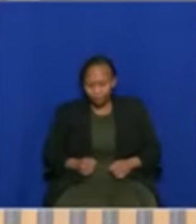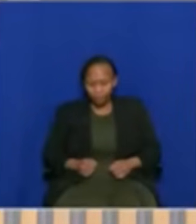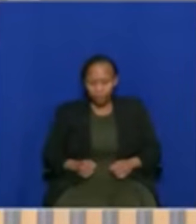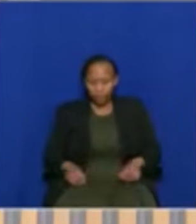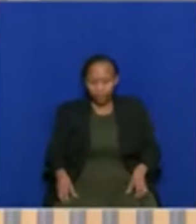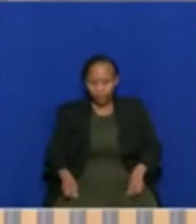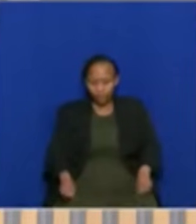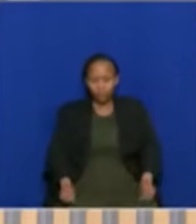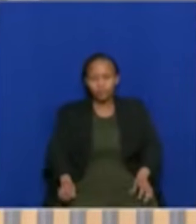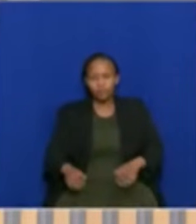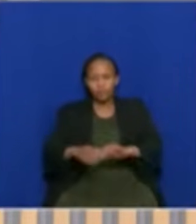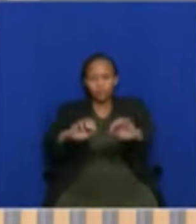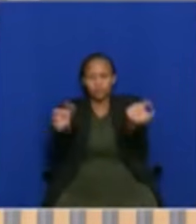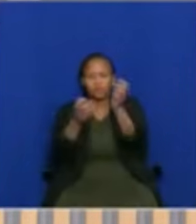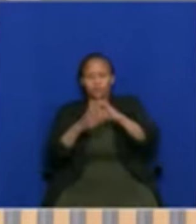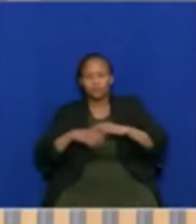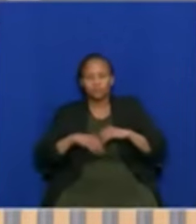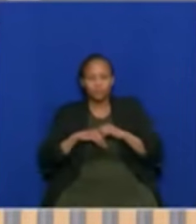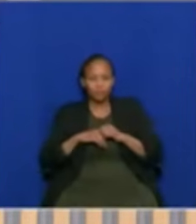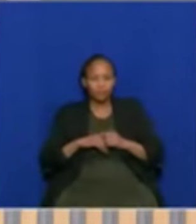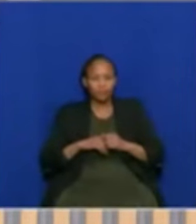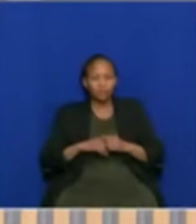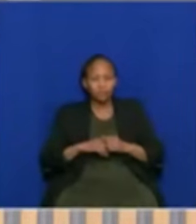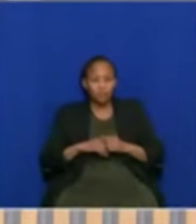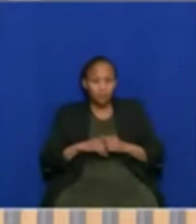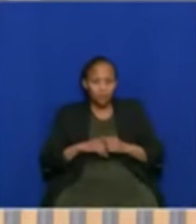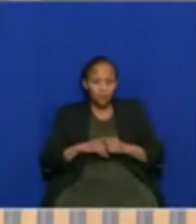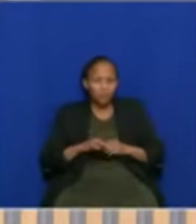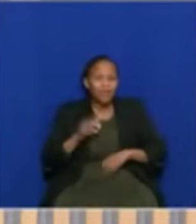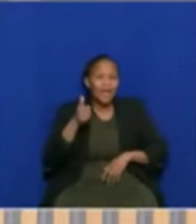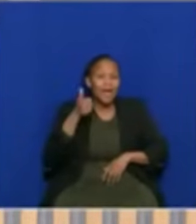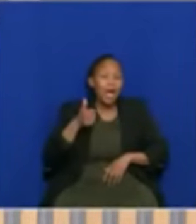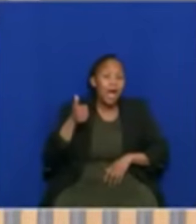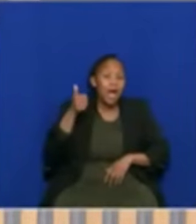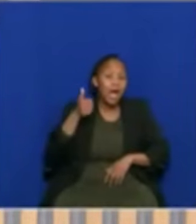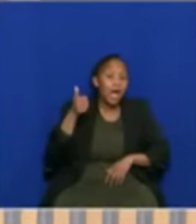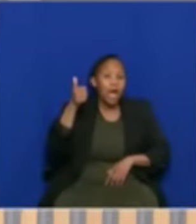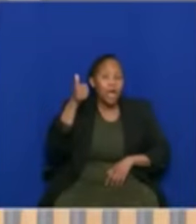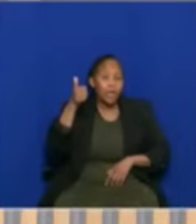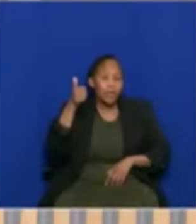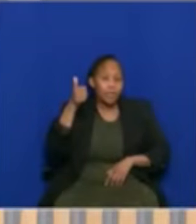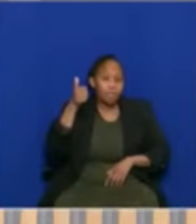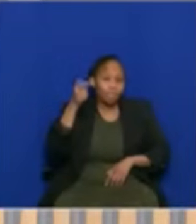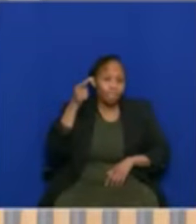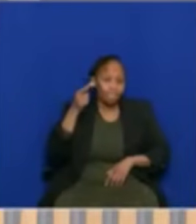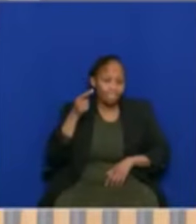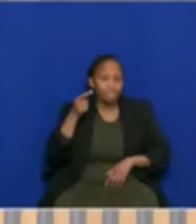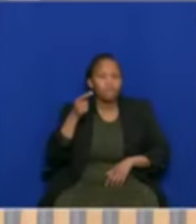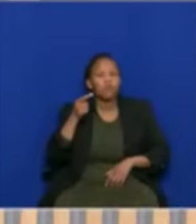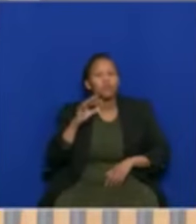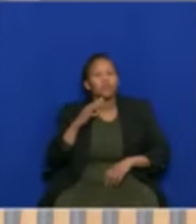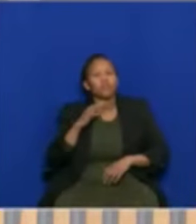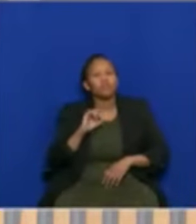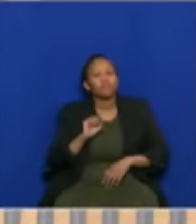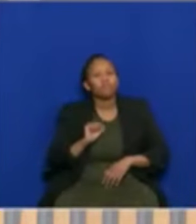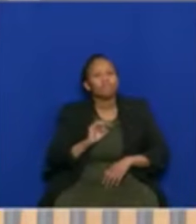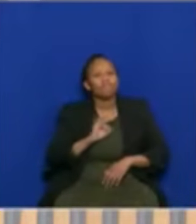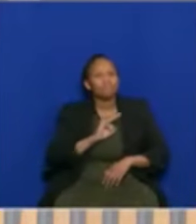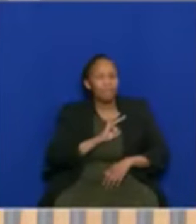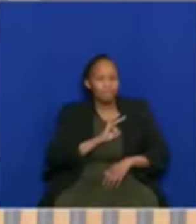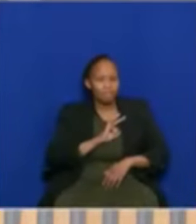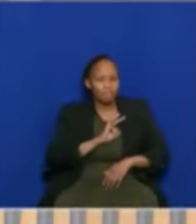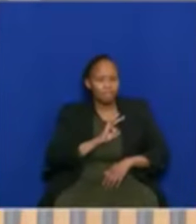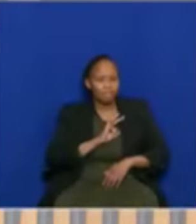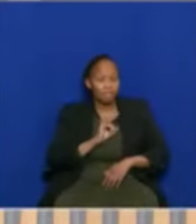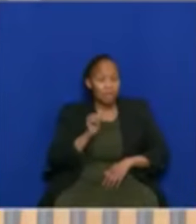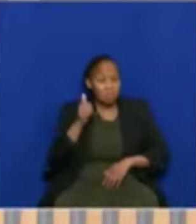It says that high-ranking police officials were involved in, open